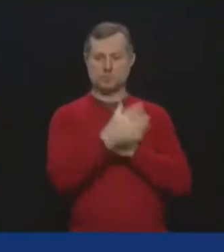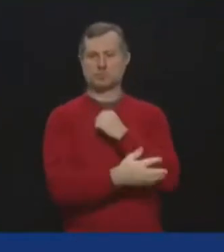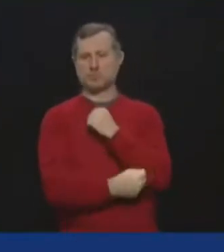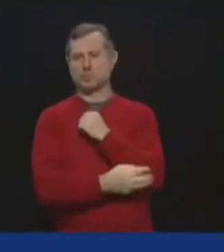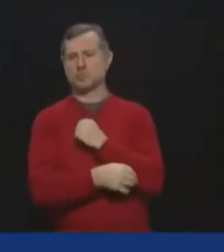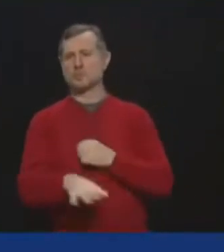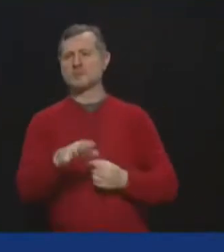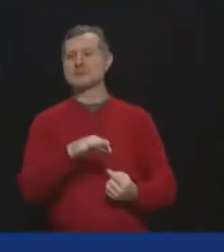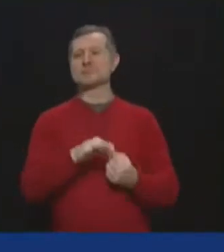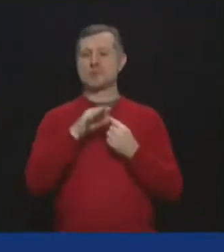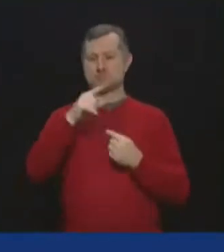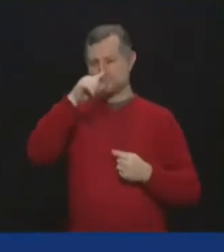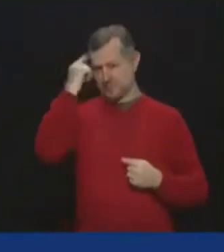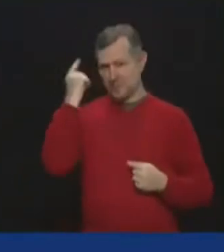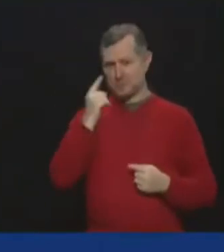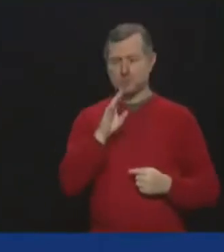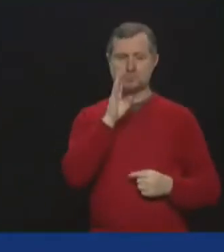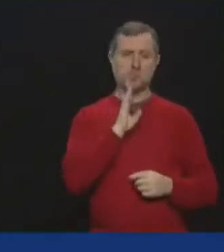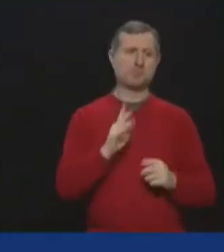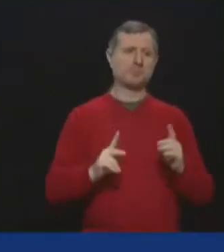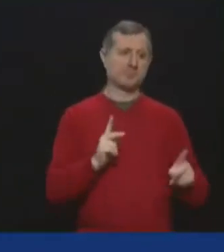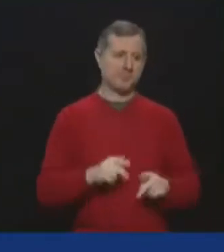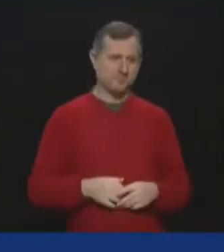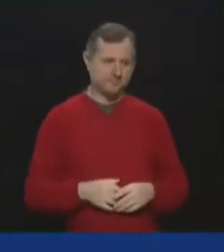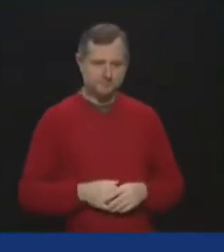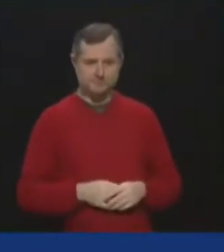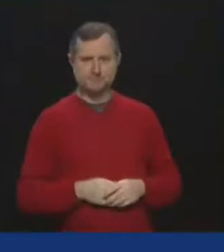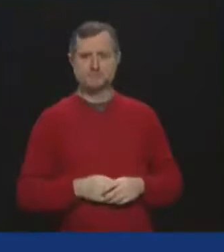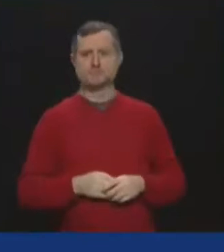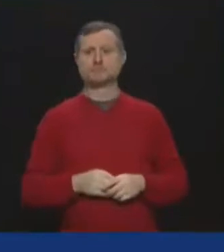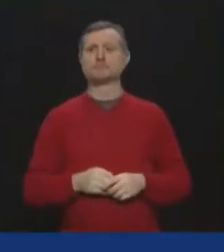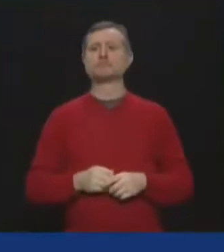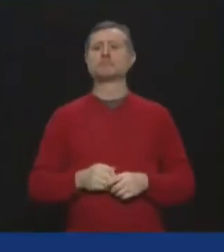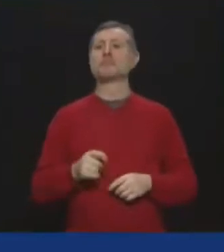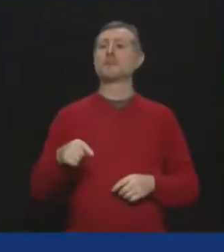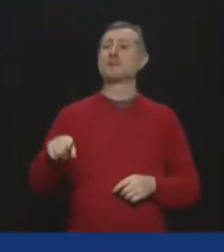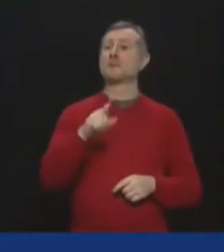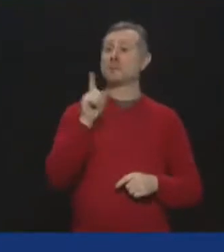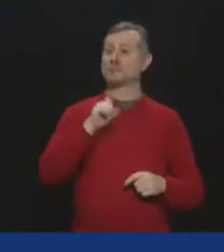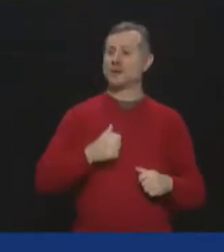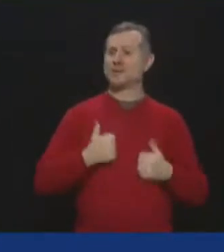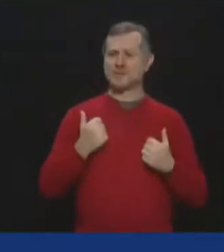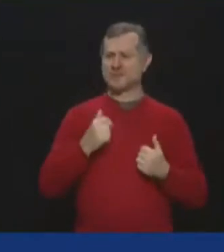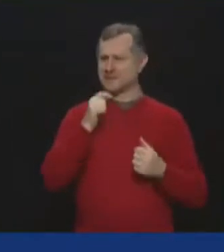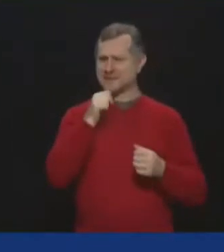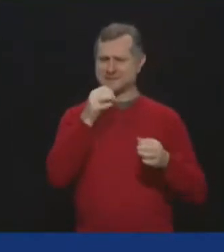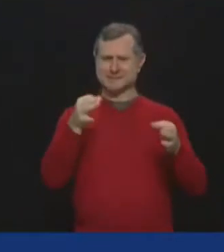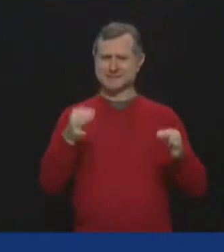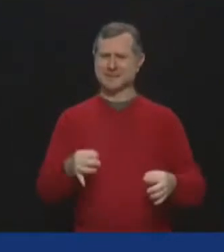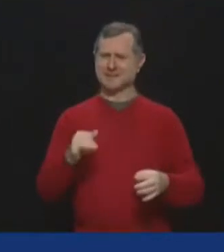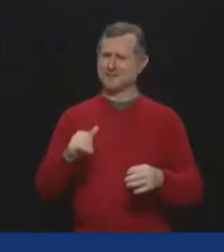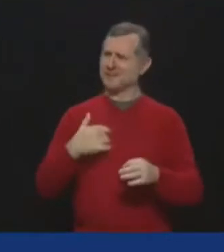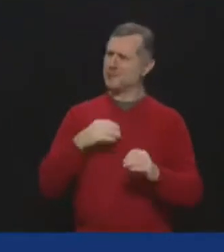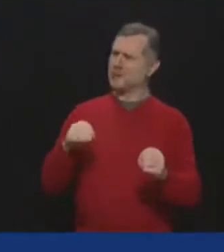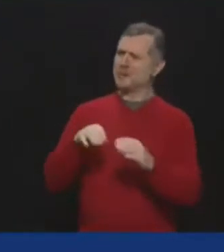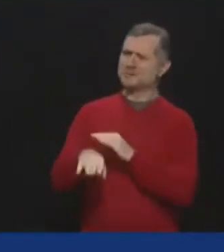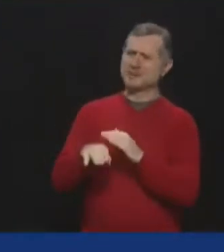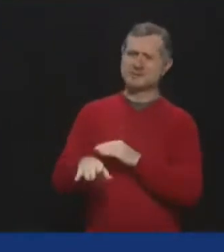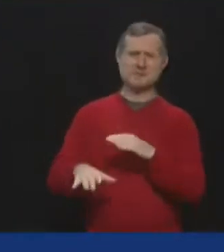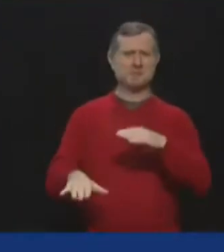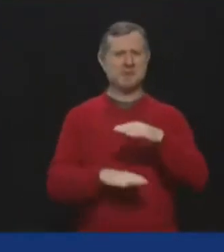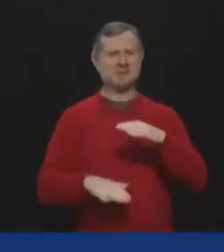and brown people. The zip code in which you live should not determine the basic healthcare services that you